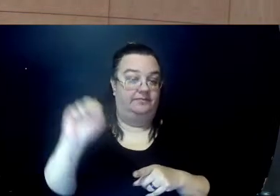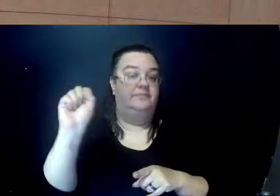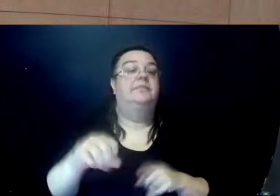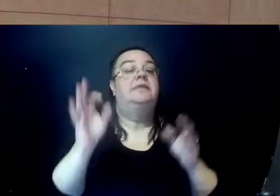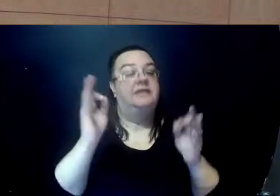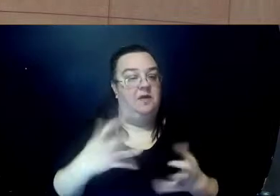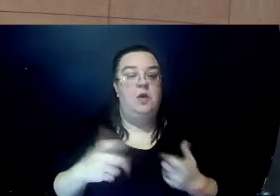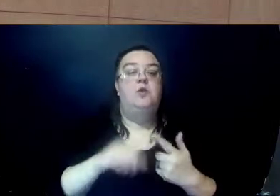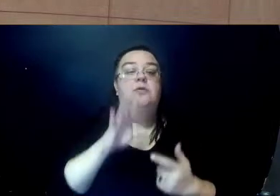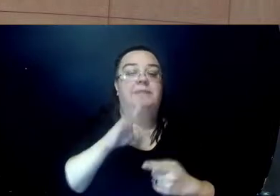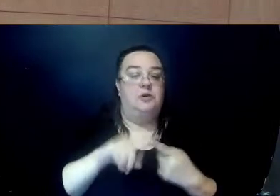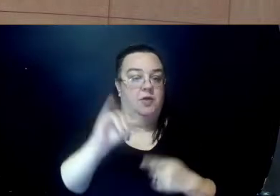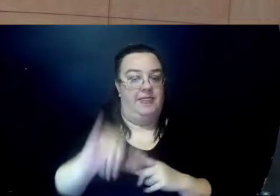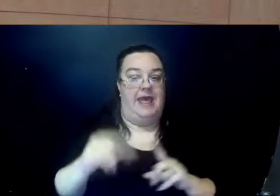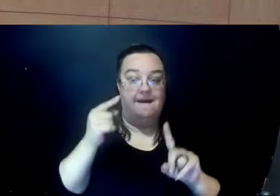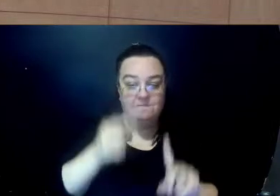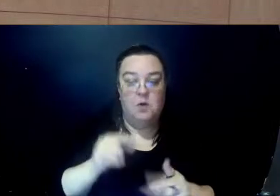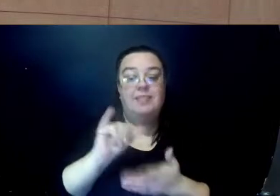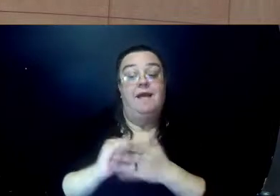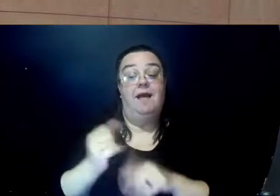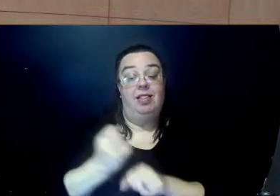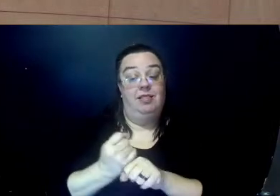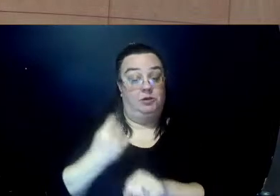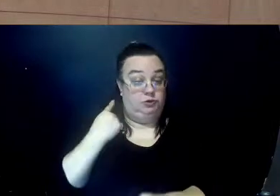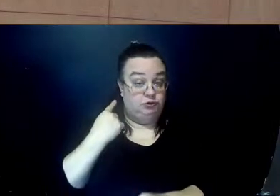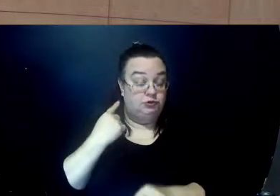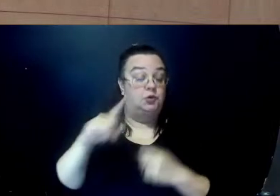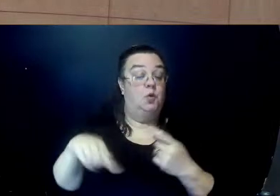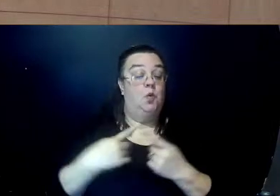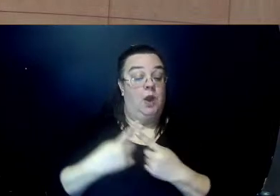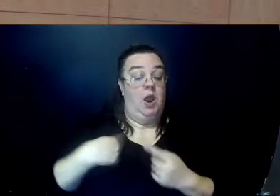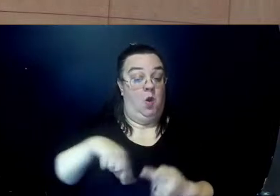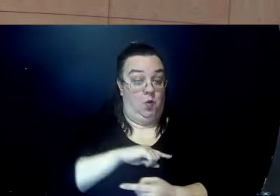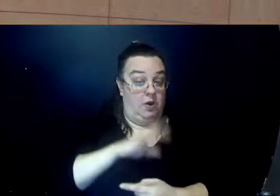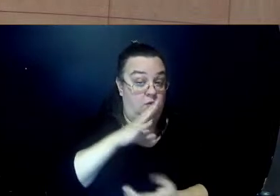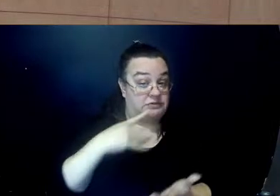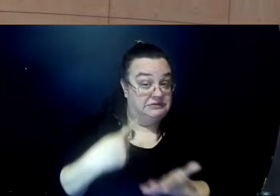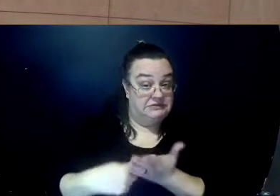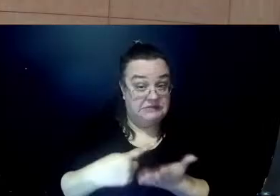wanted to speak to that point that last year when we were discussing